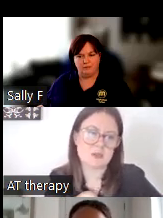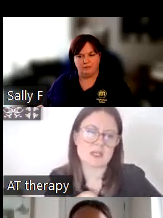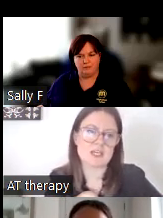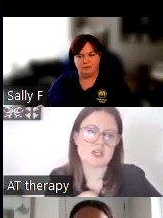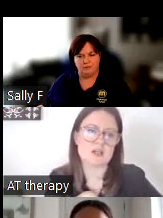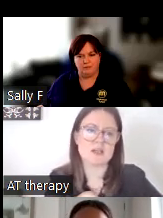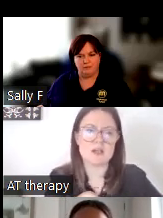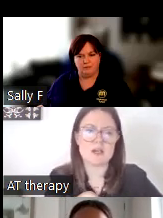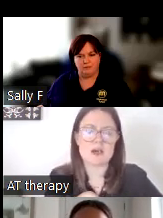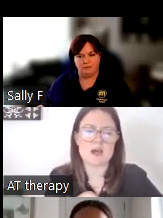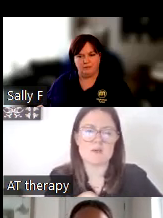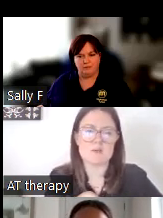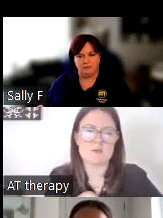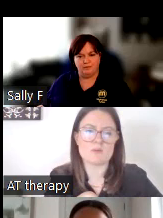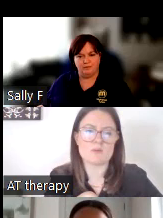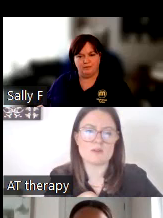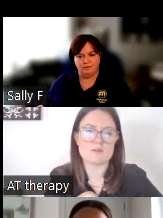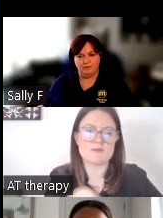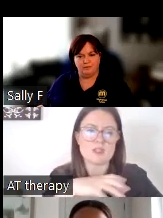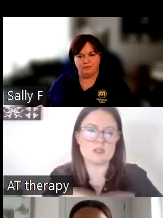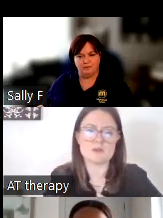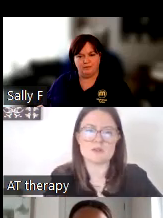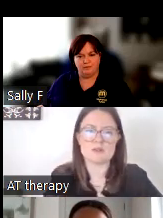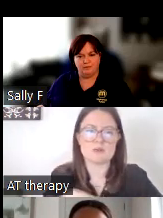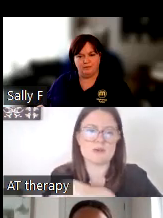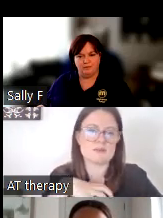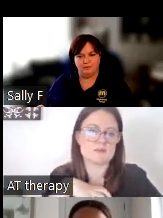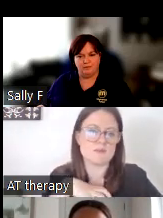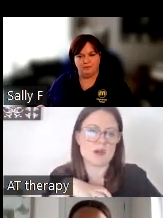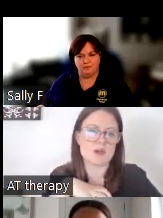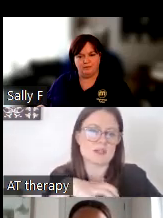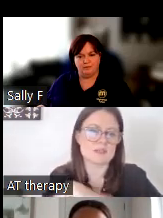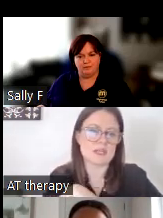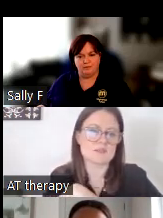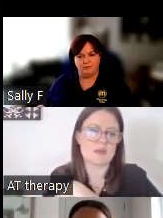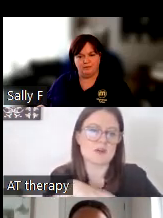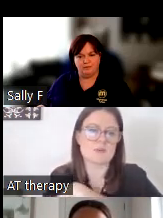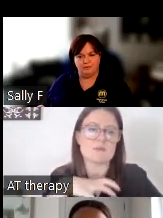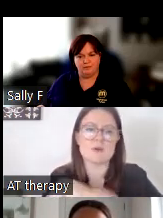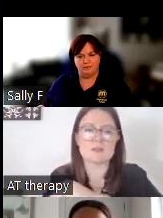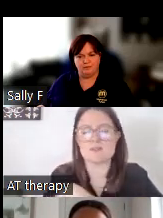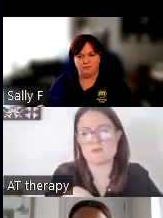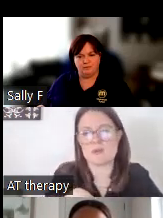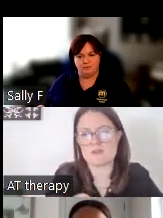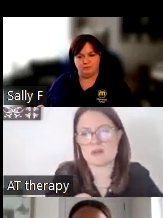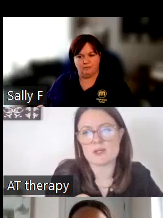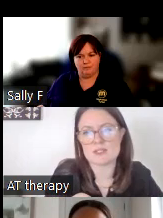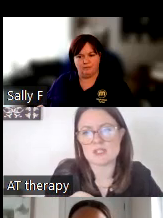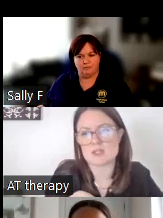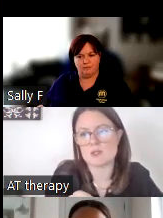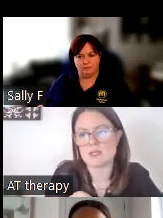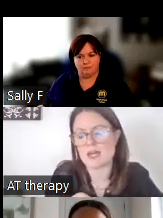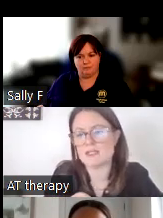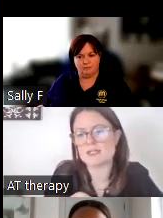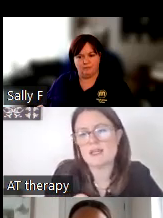means of communication for use with when speech might not be the most efficient way for that person